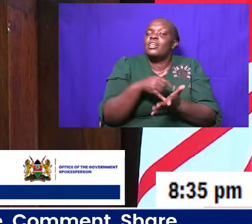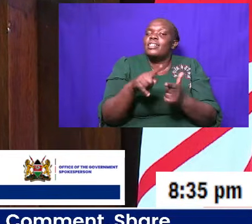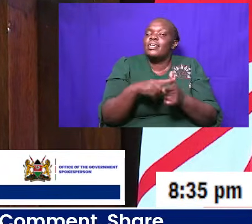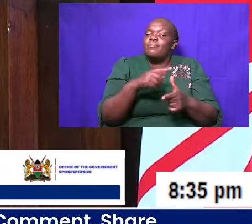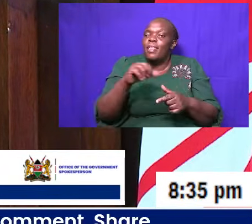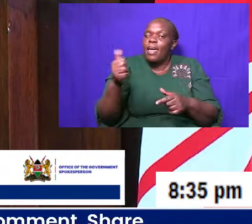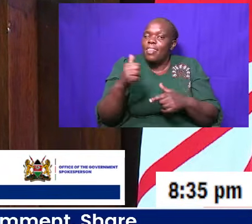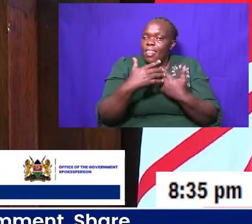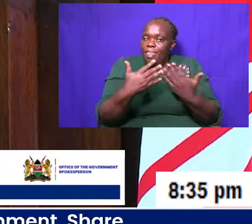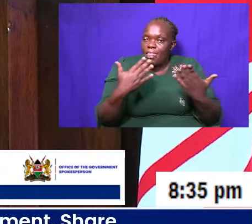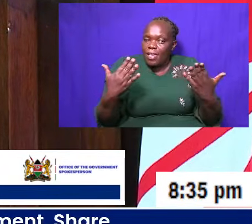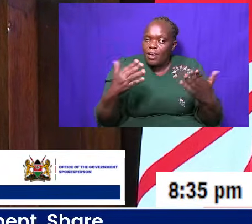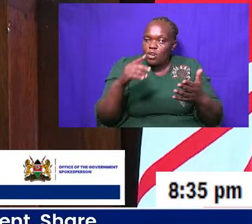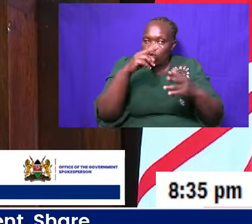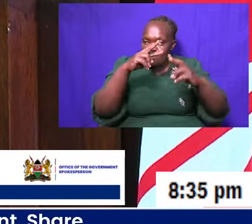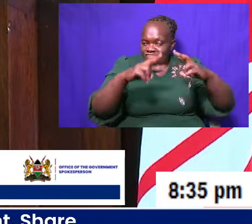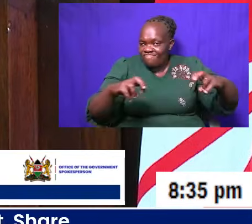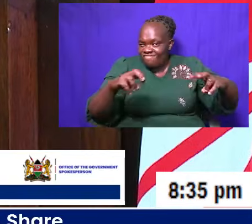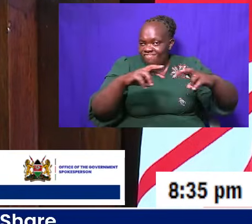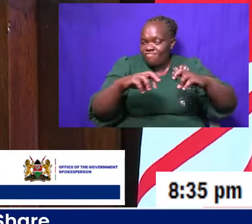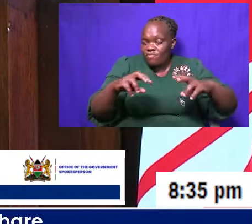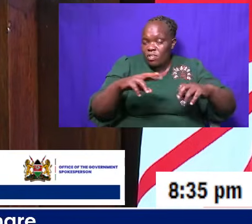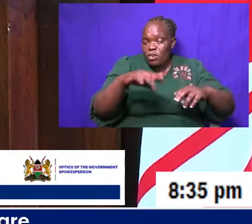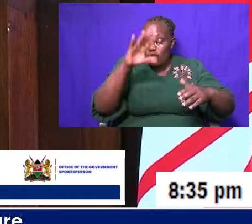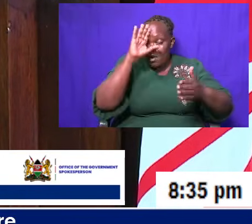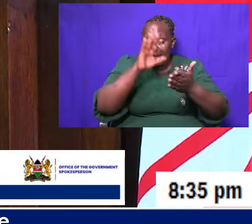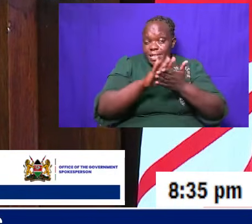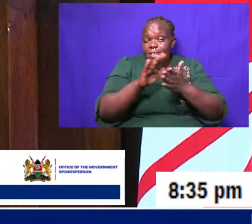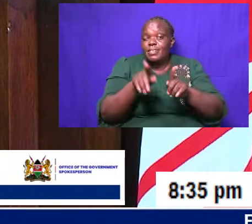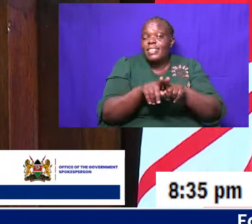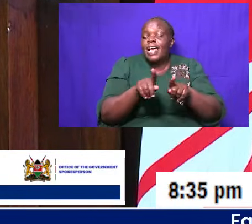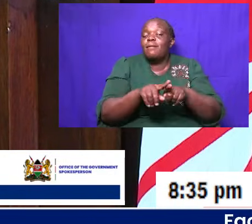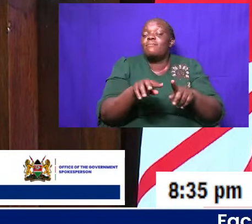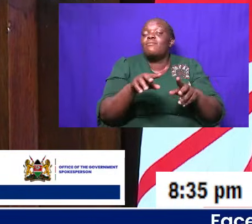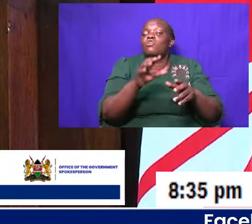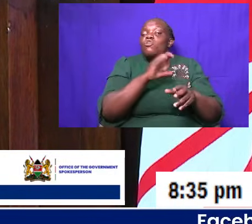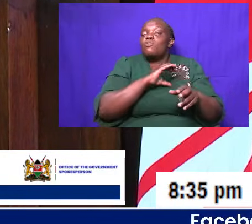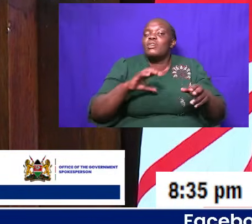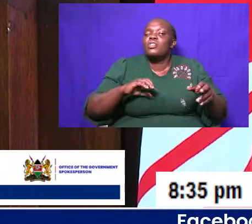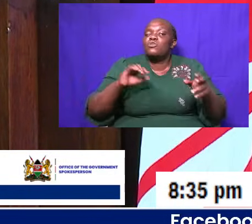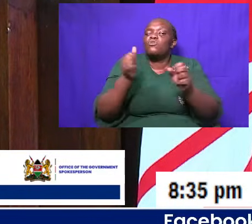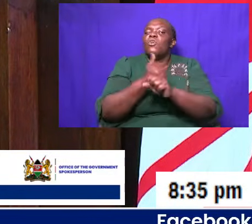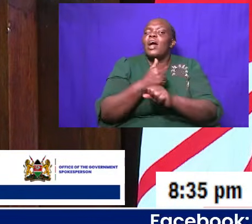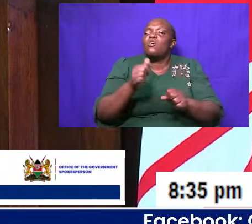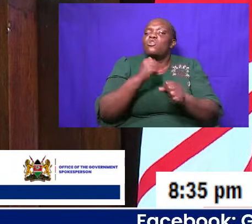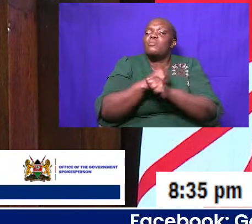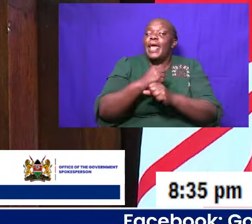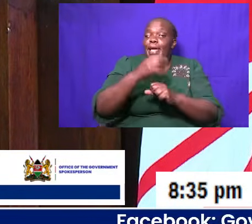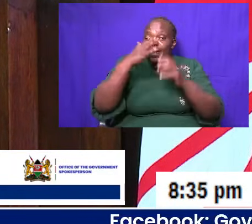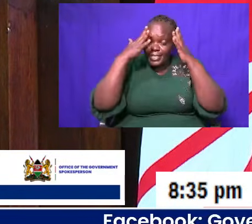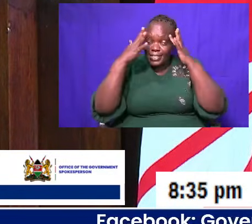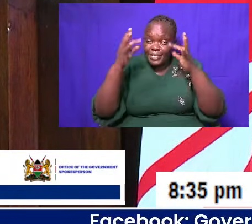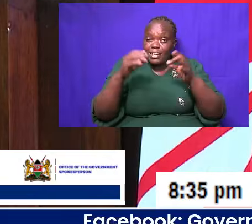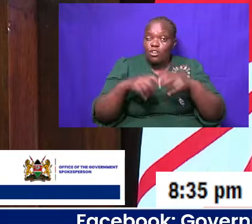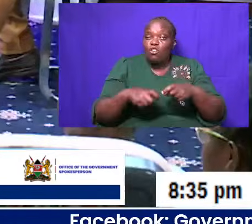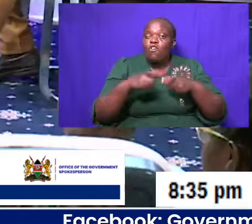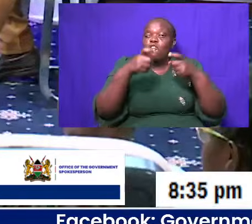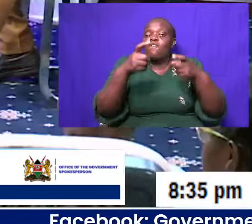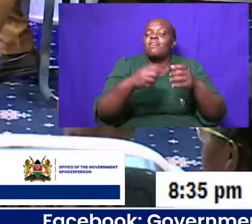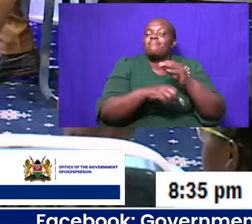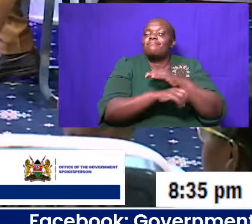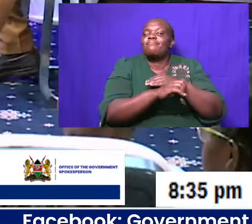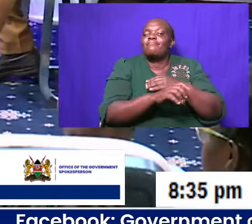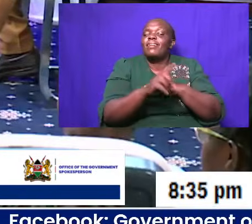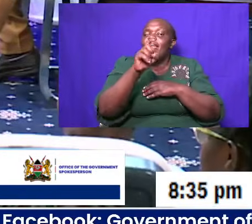that we do is research, because we believe as a commission, you cannot make decisions or offer advisory as required